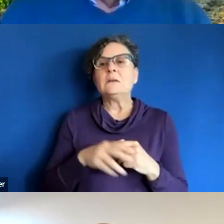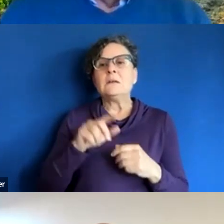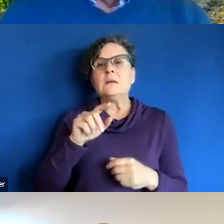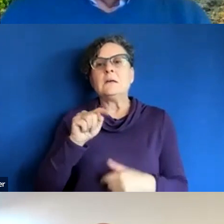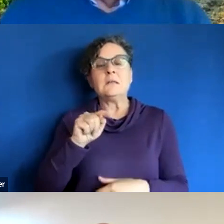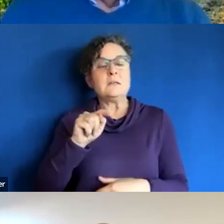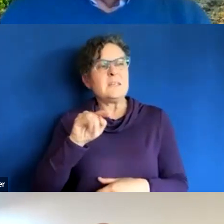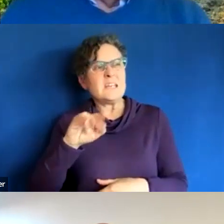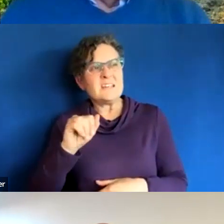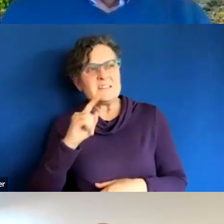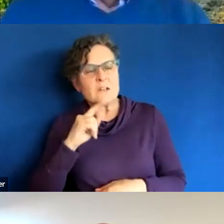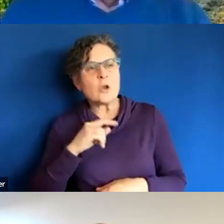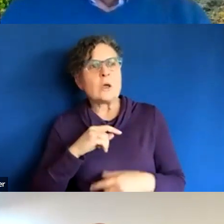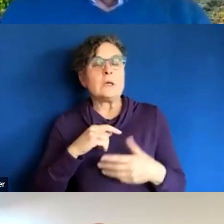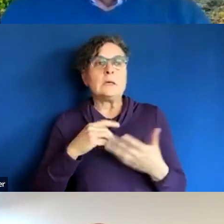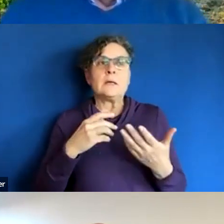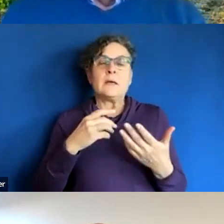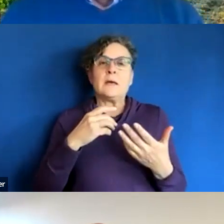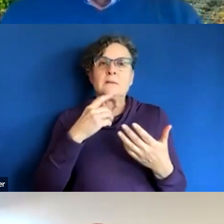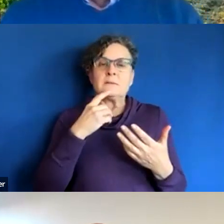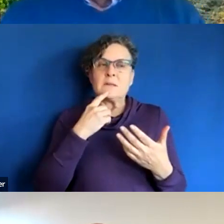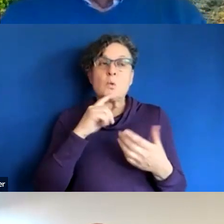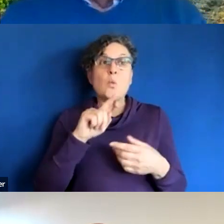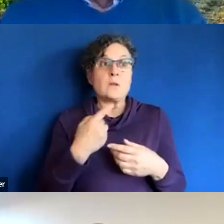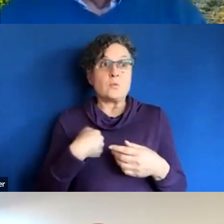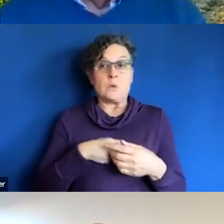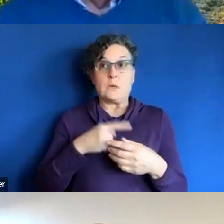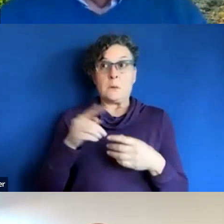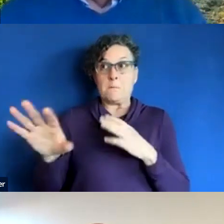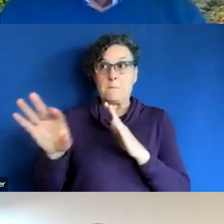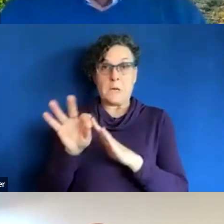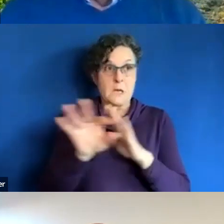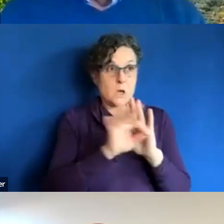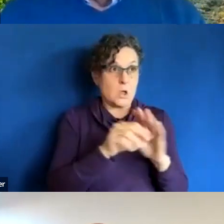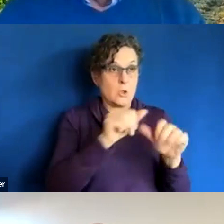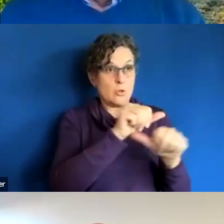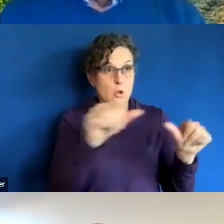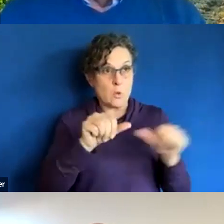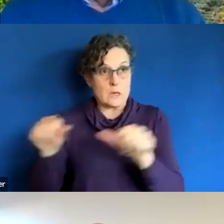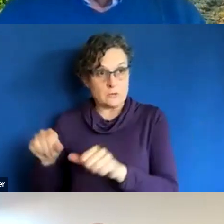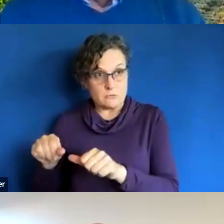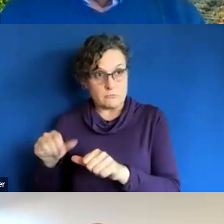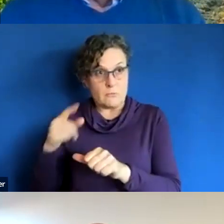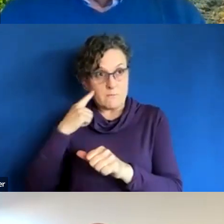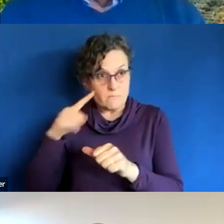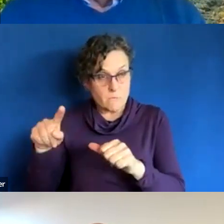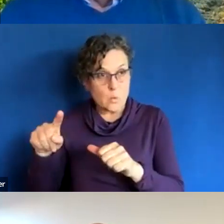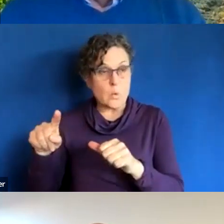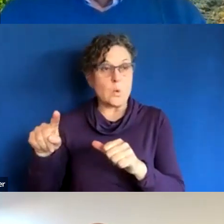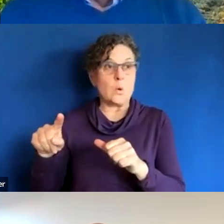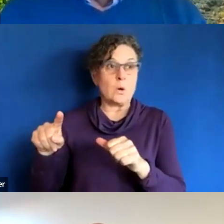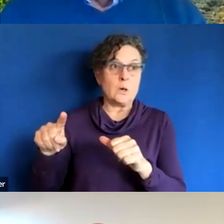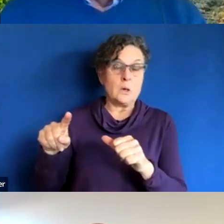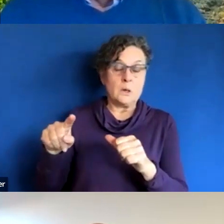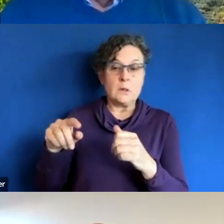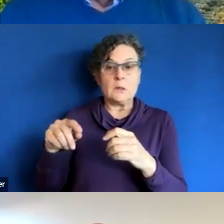say, once we've determined our location, and we meet weekly, and really we're in